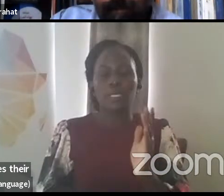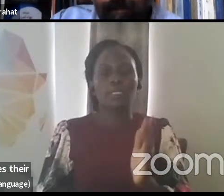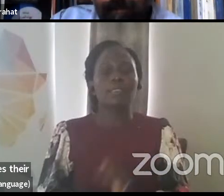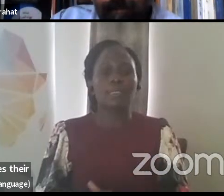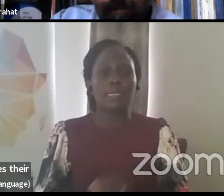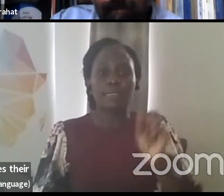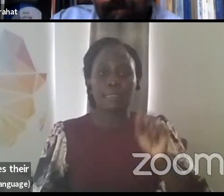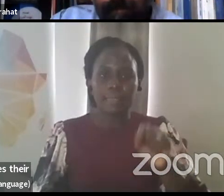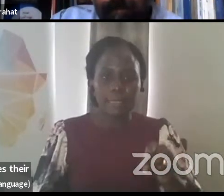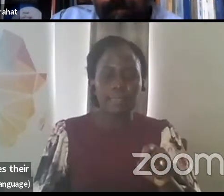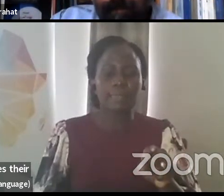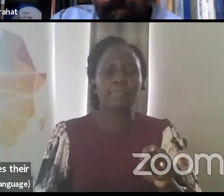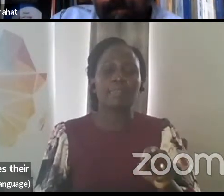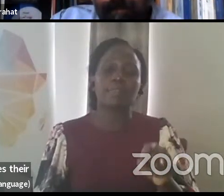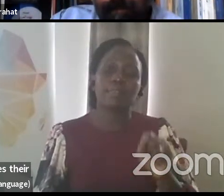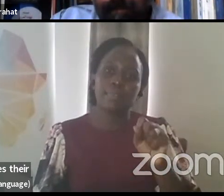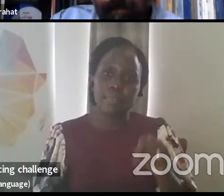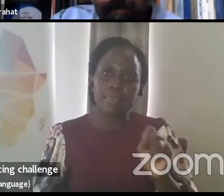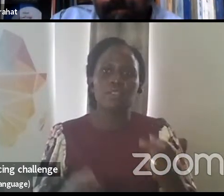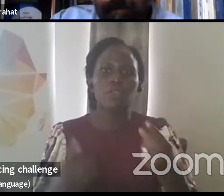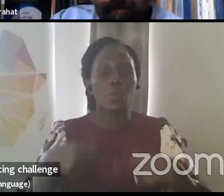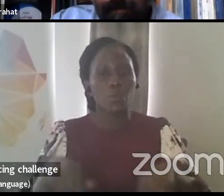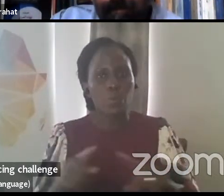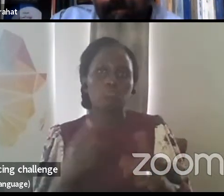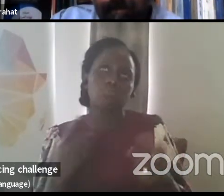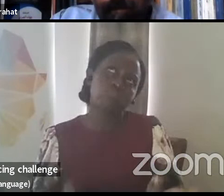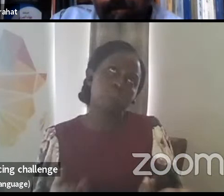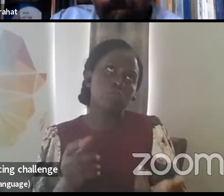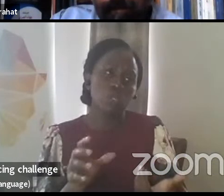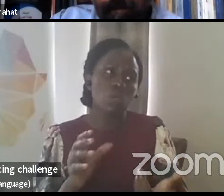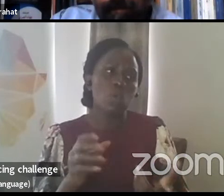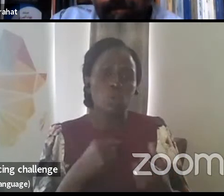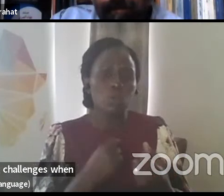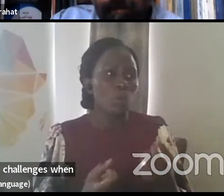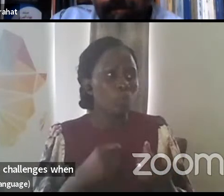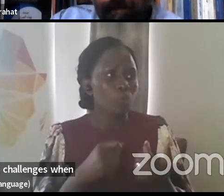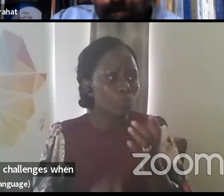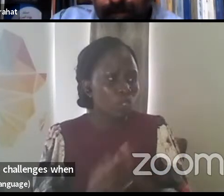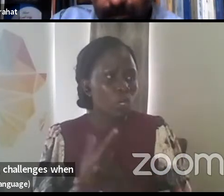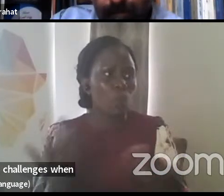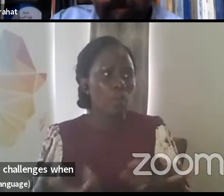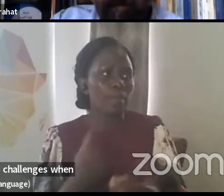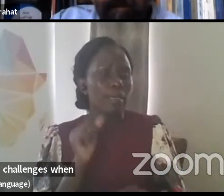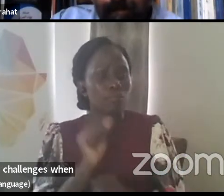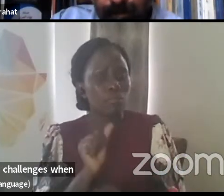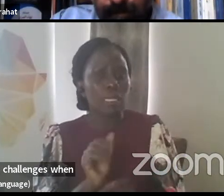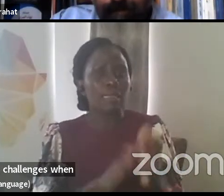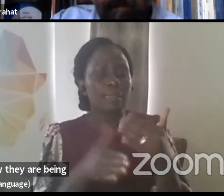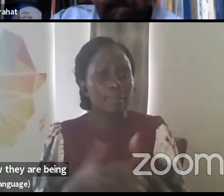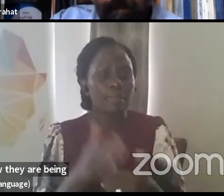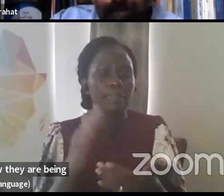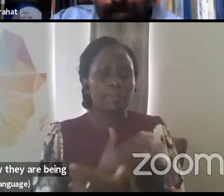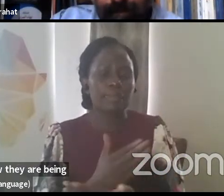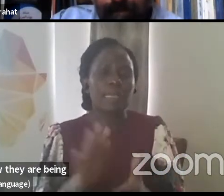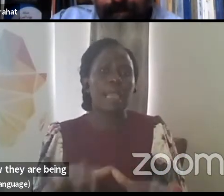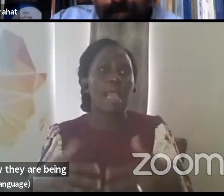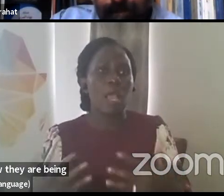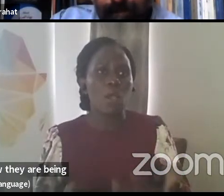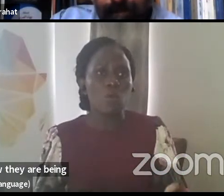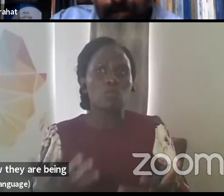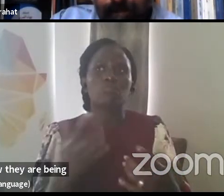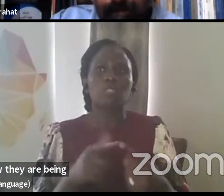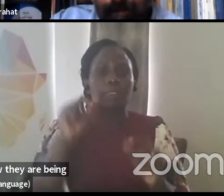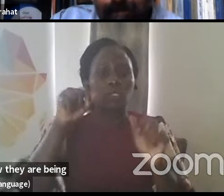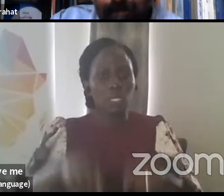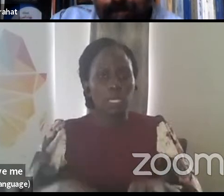way, we are facing challenges when it comes to false information and how they are being shared, and that it could